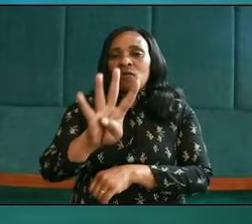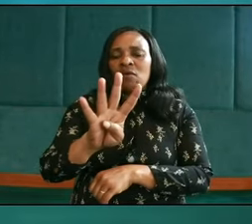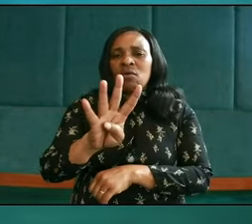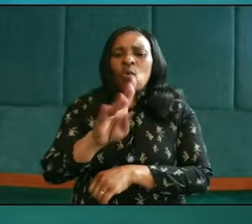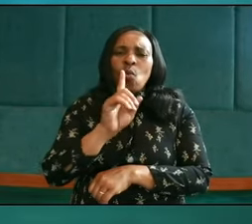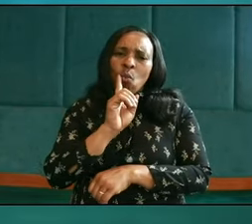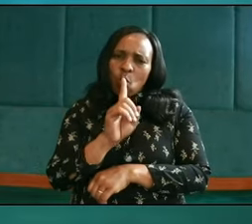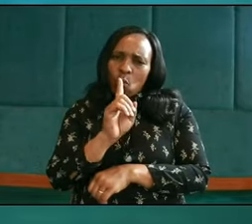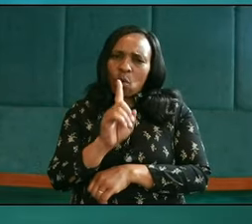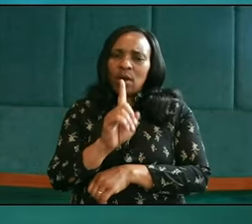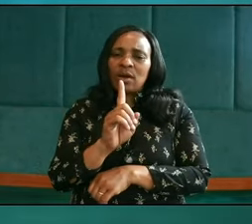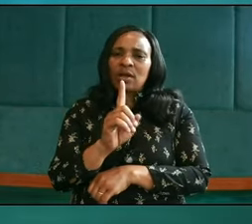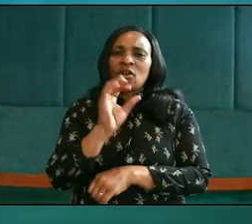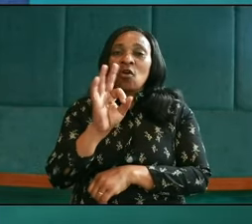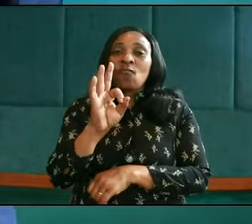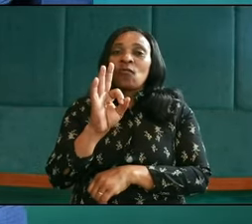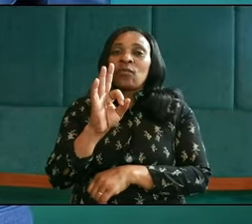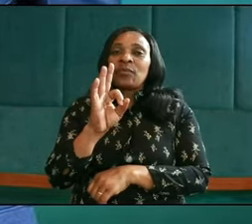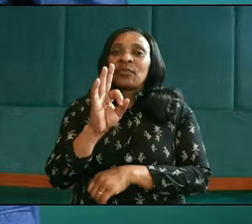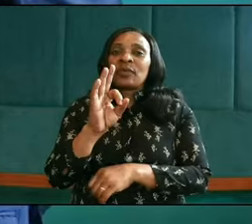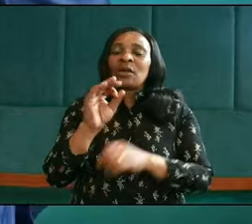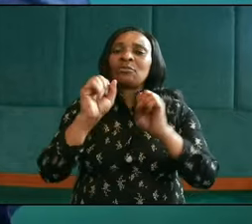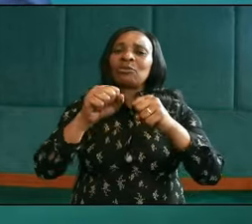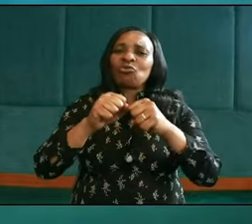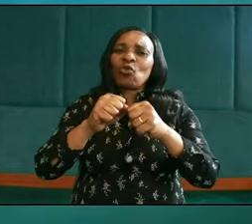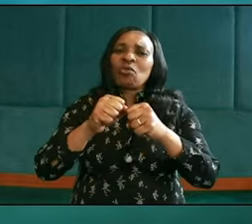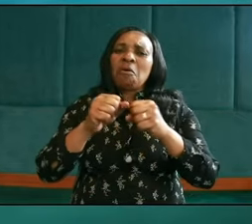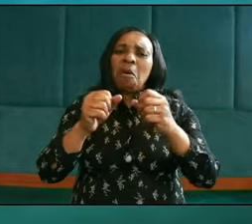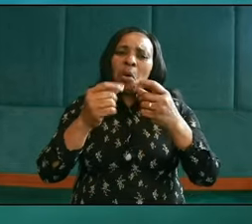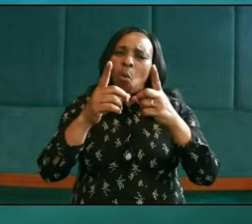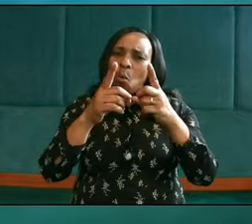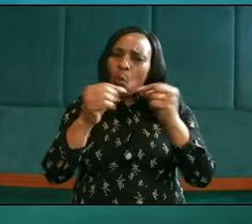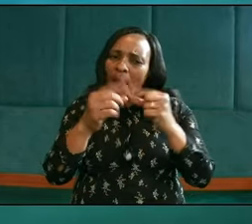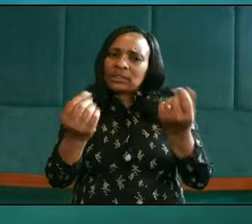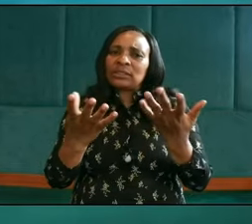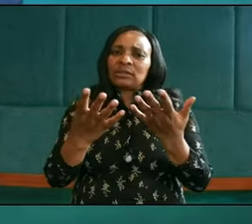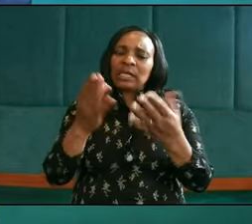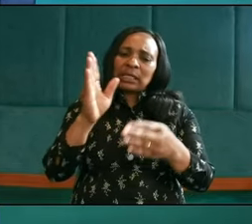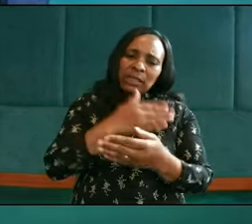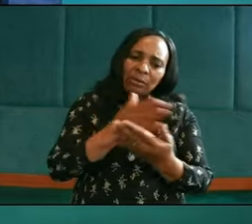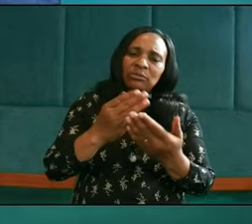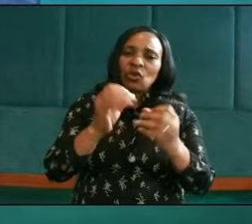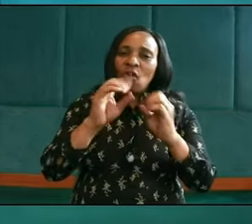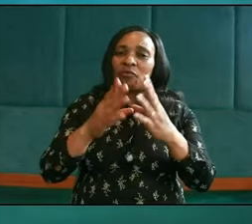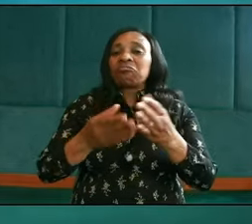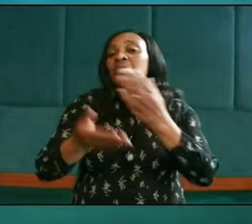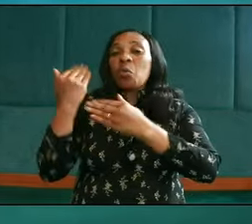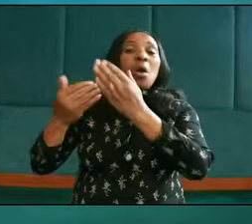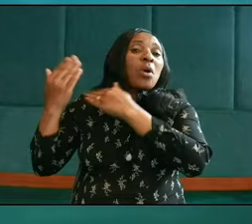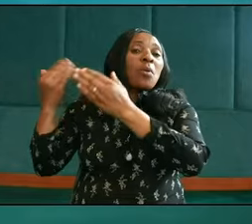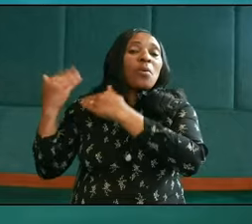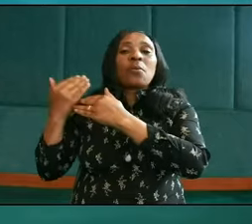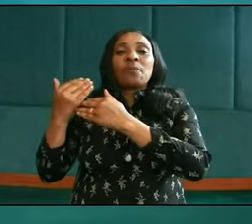is one of the pilgrim psalms, or psalms of ascents, or